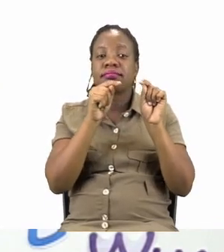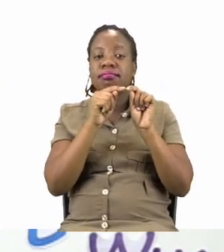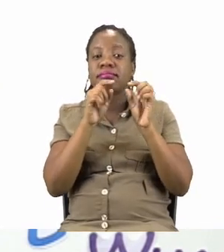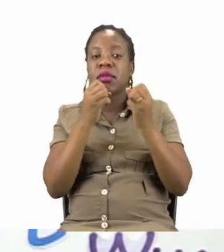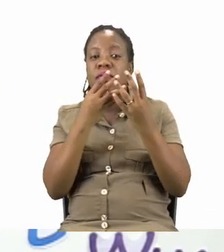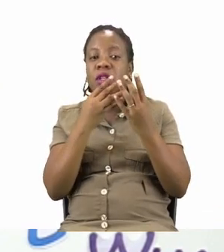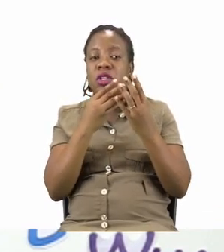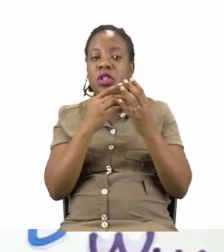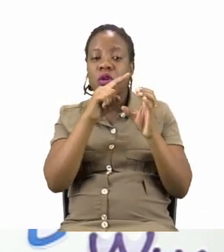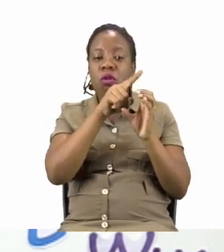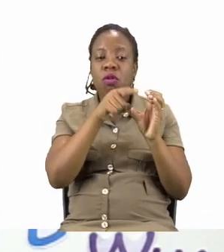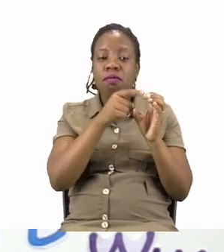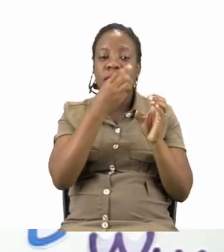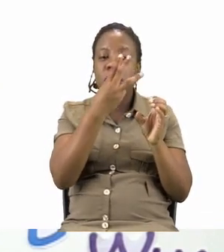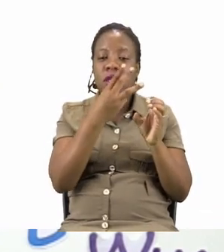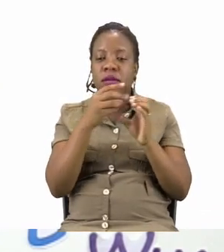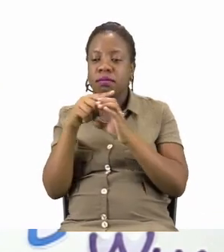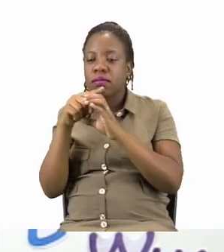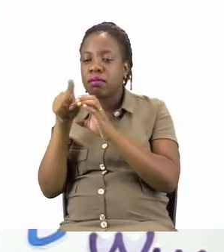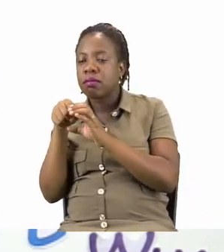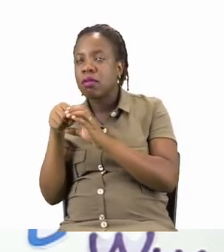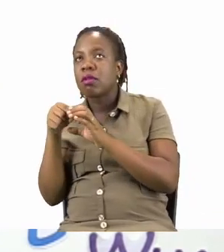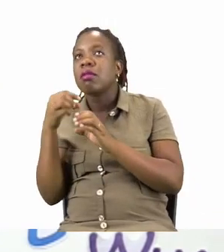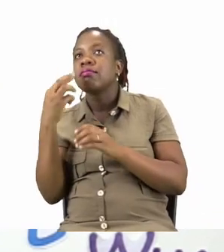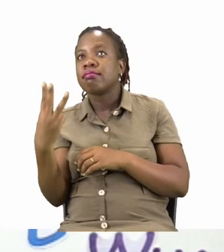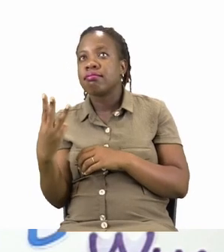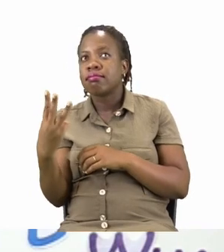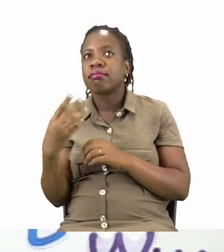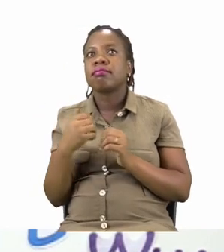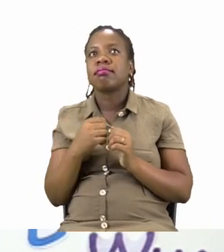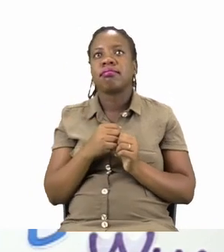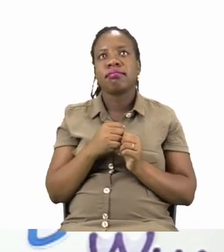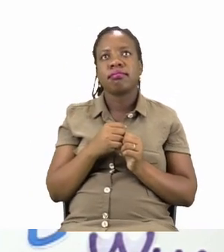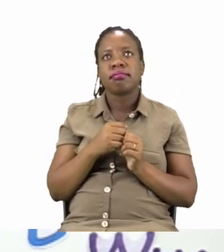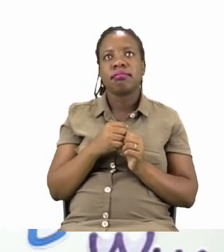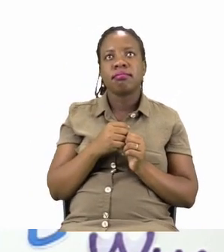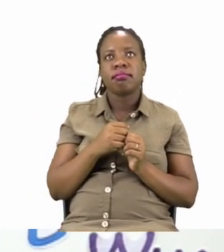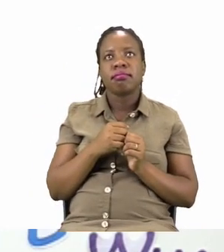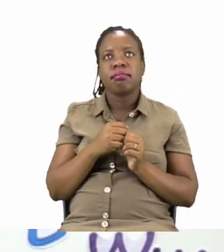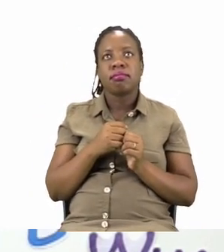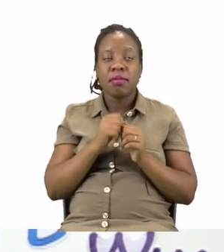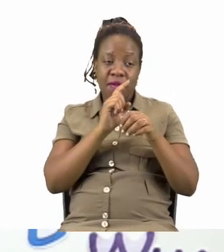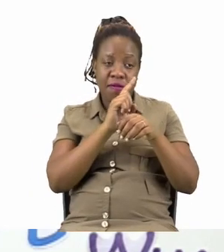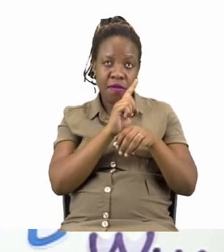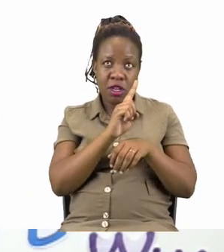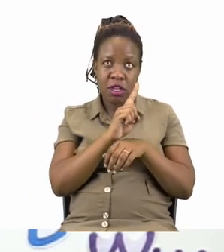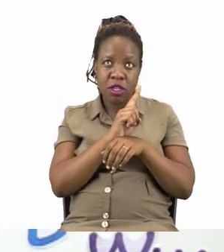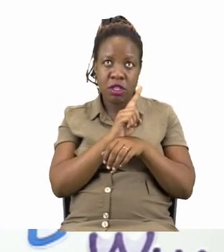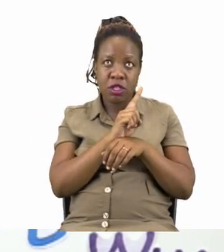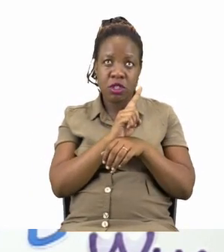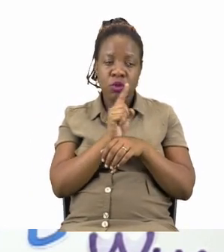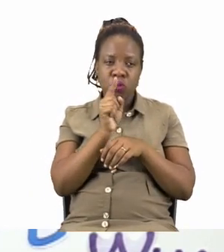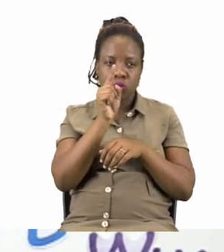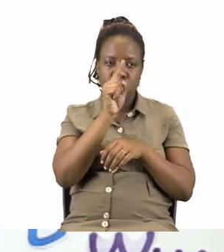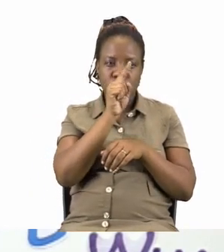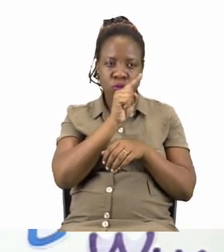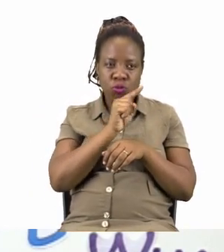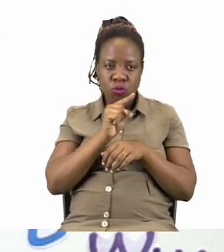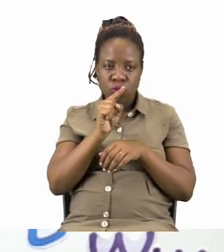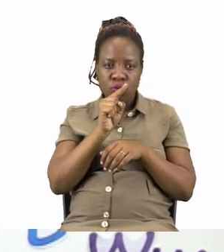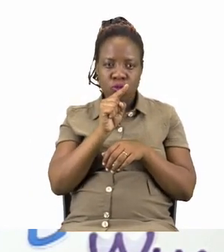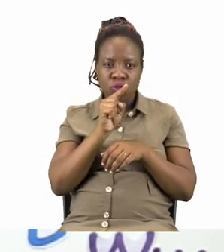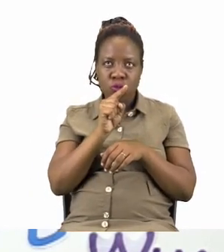group. Okay. Now once you have drawn your groups, you can then finish